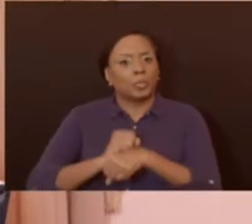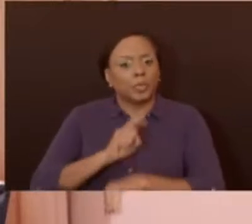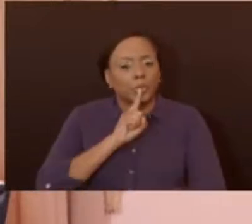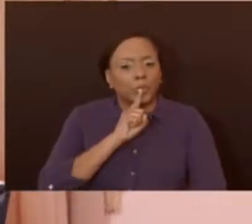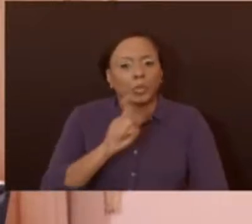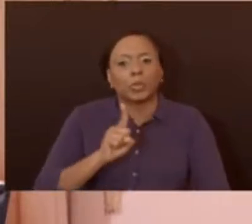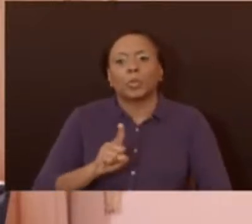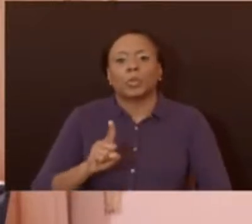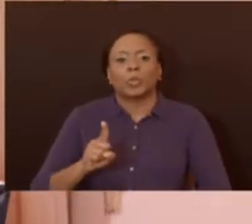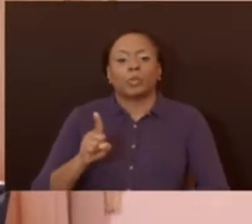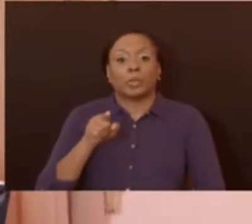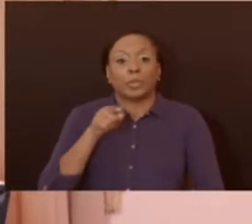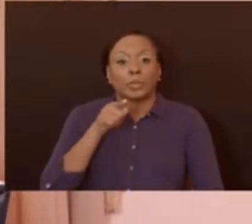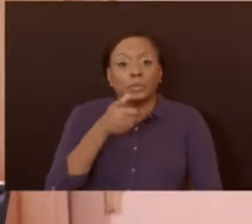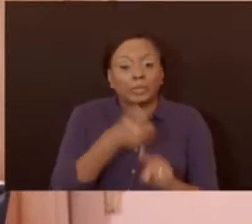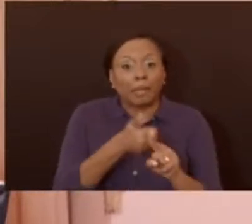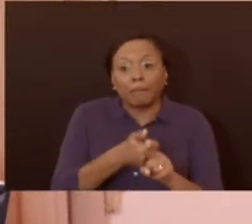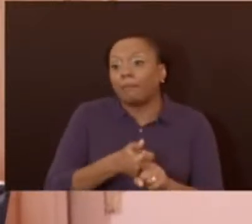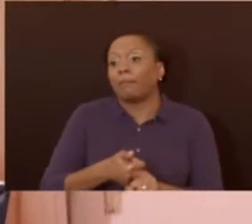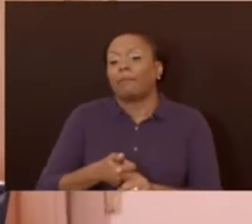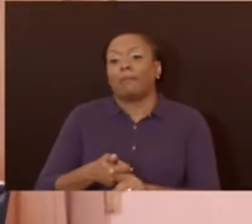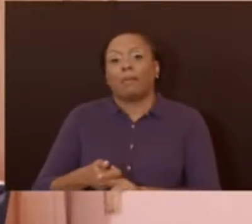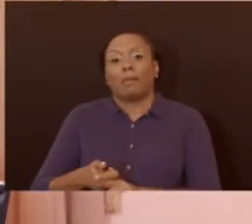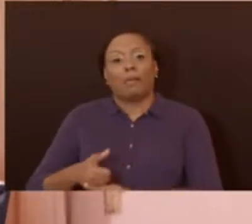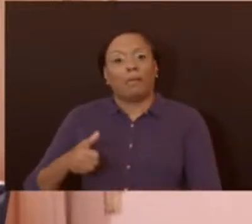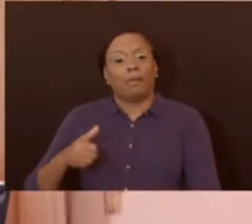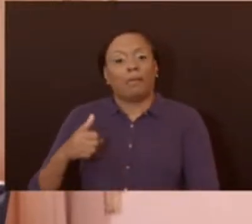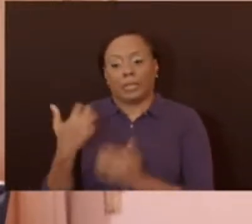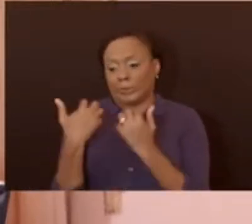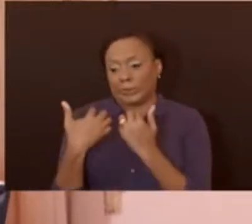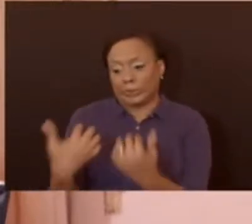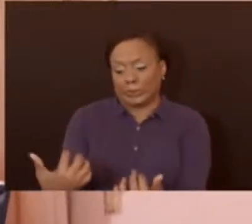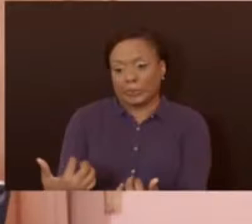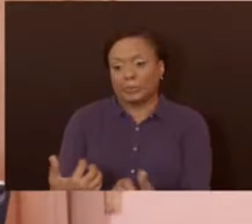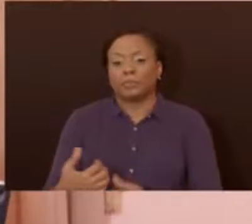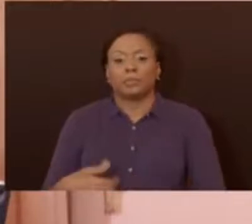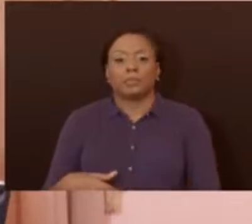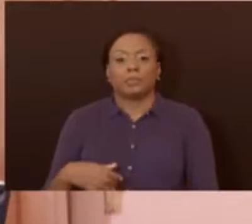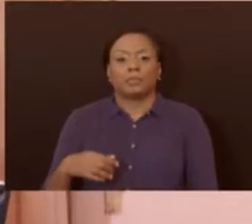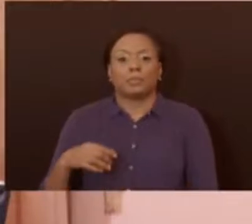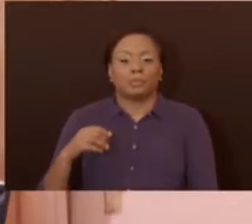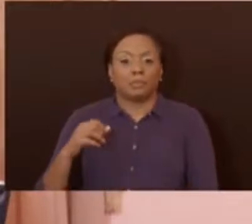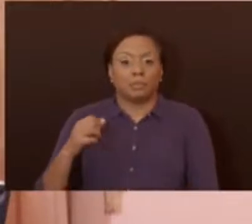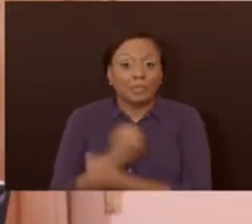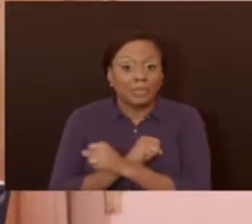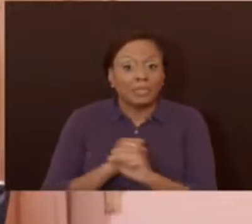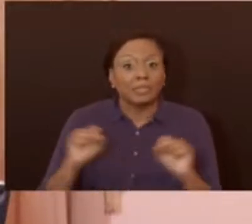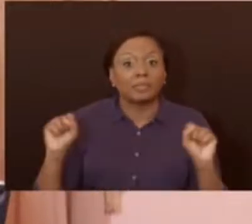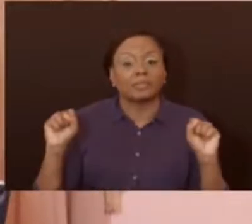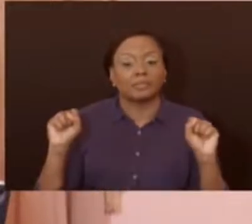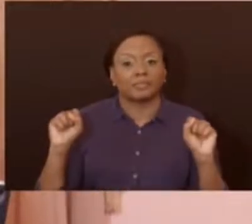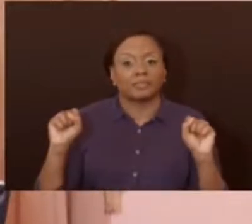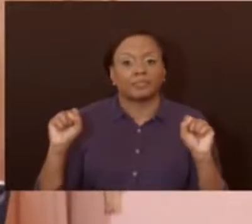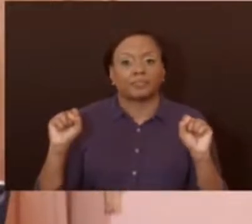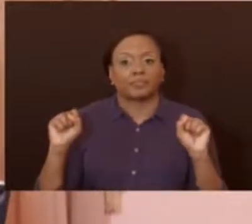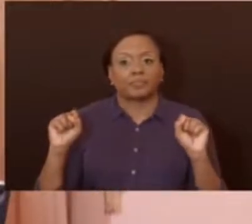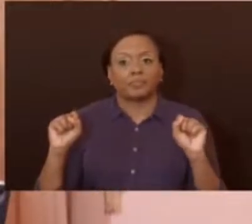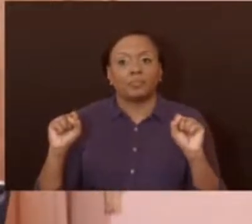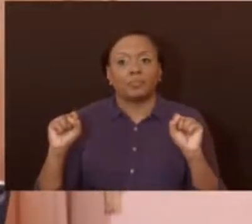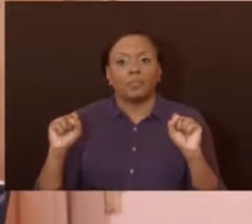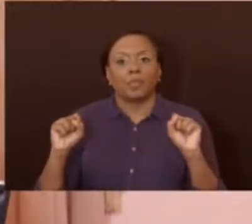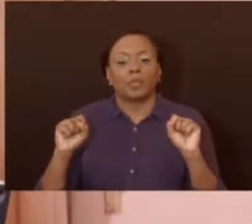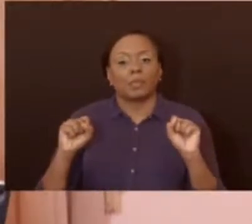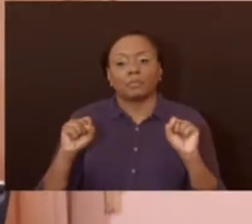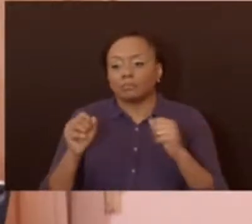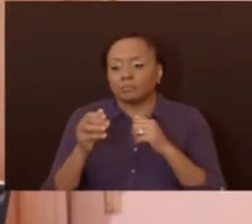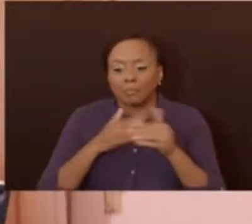themselves, keep the members of their congregations safe, while allowing for differentiation between churches based